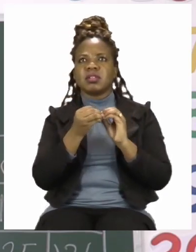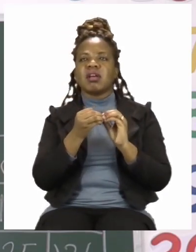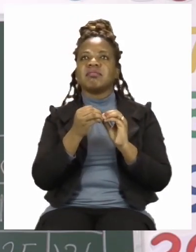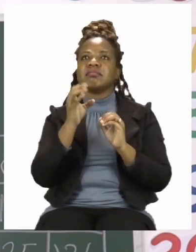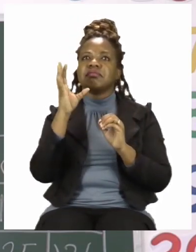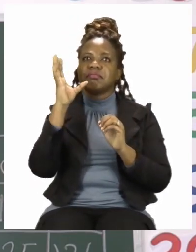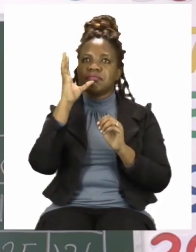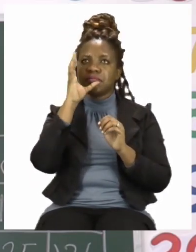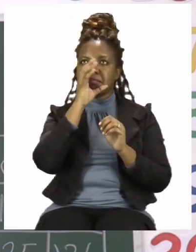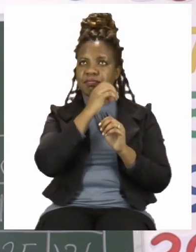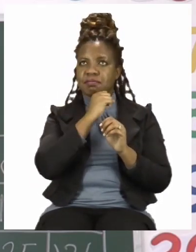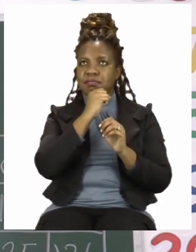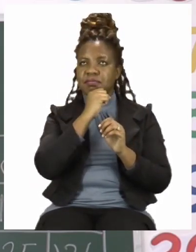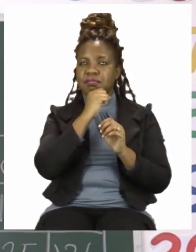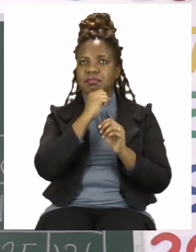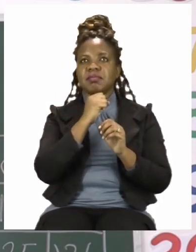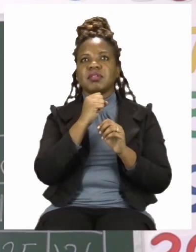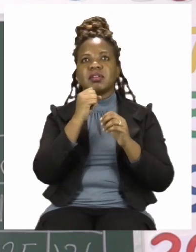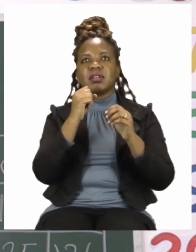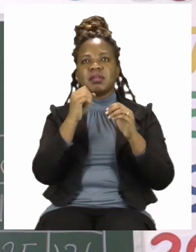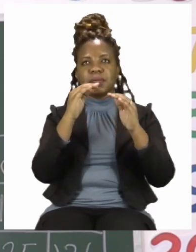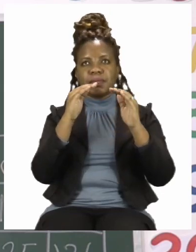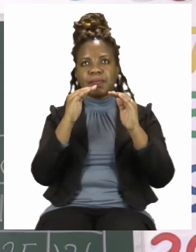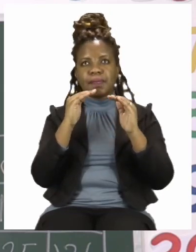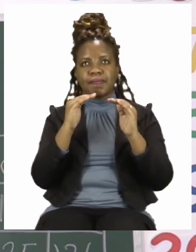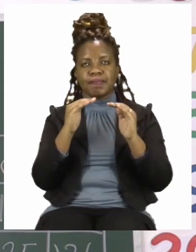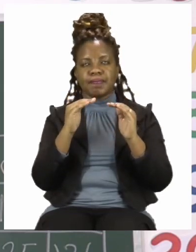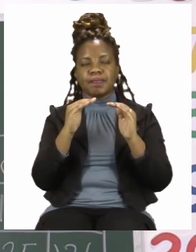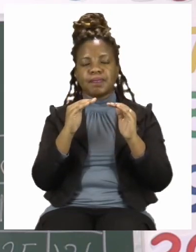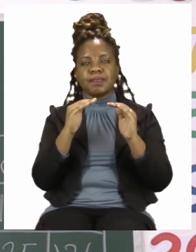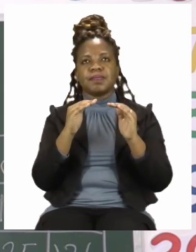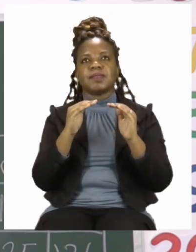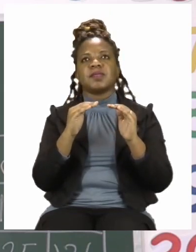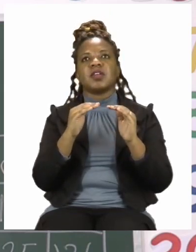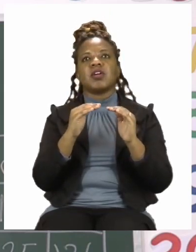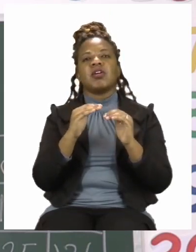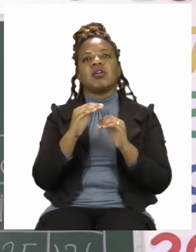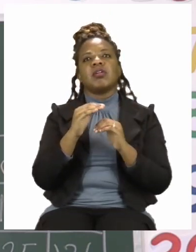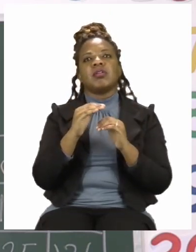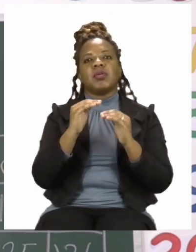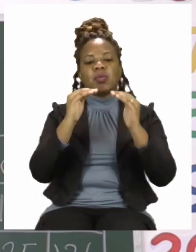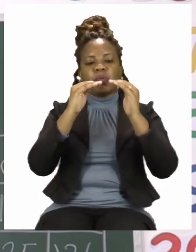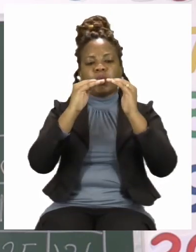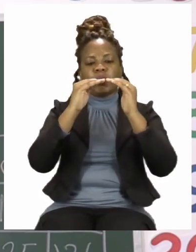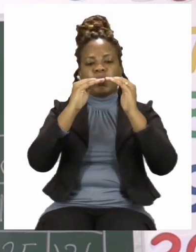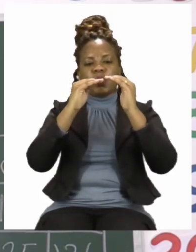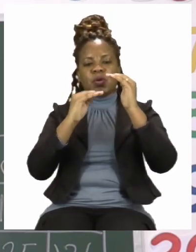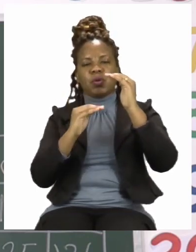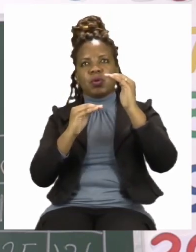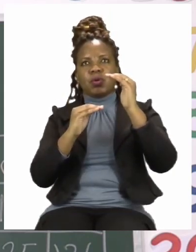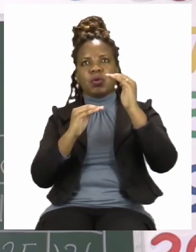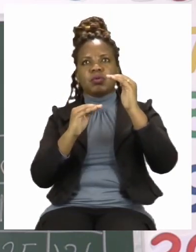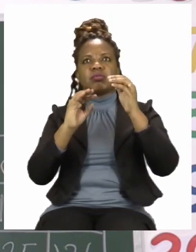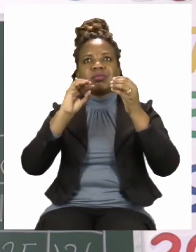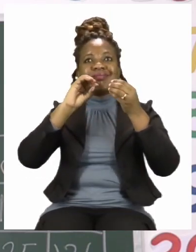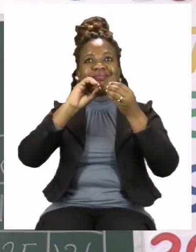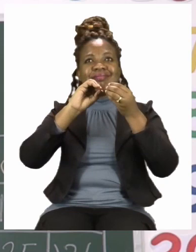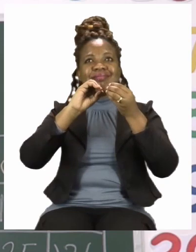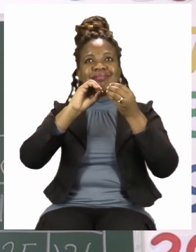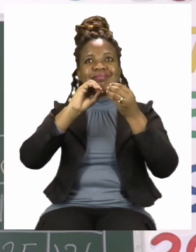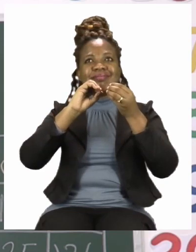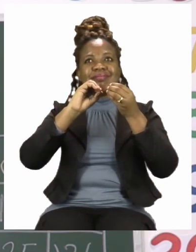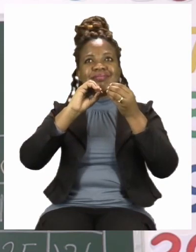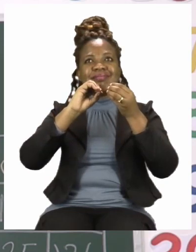color the odd numbers with green. Remember, odd numbers are numbers that